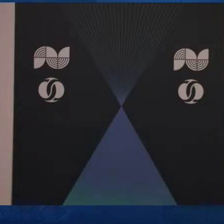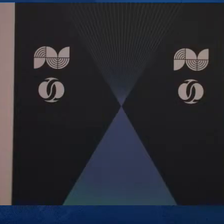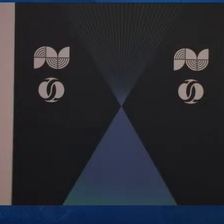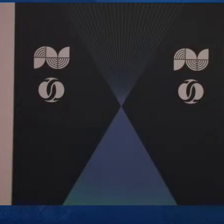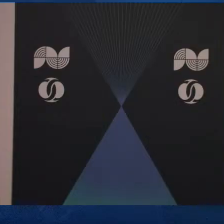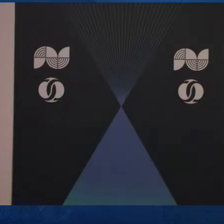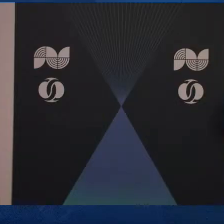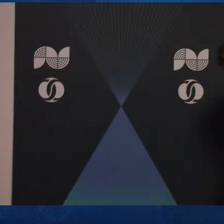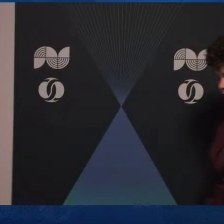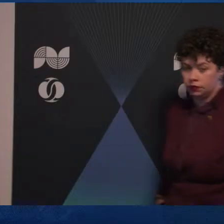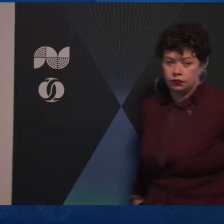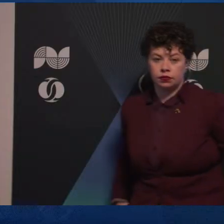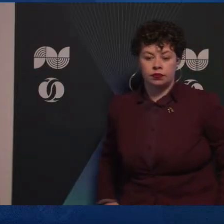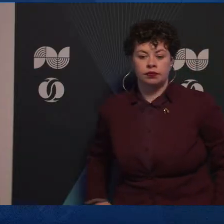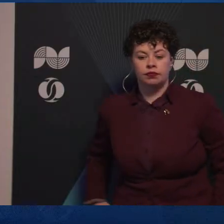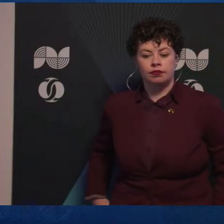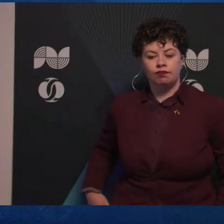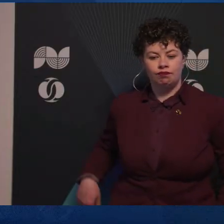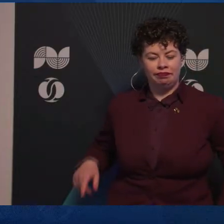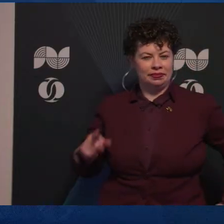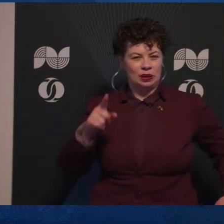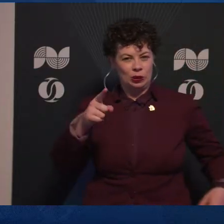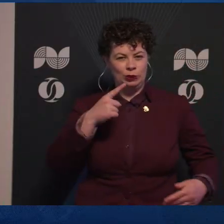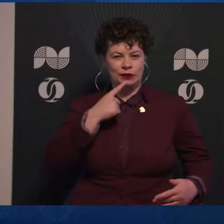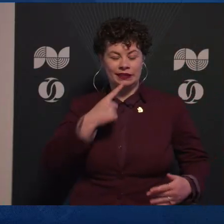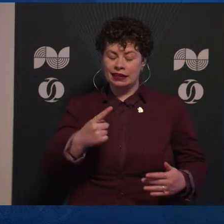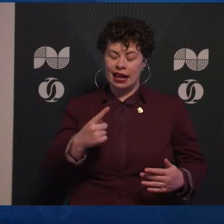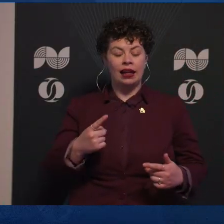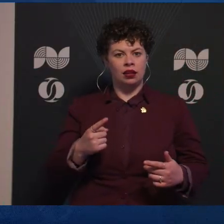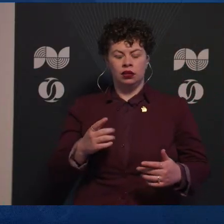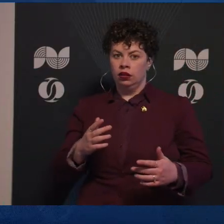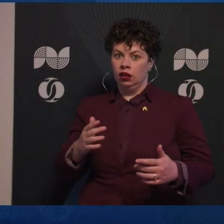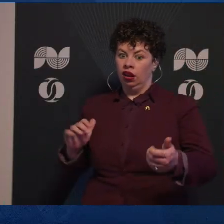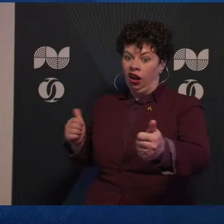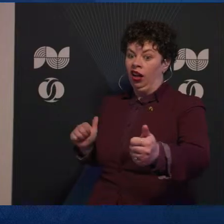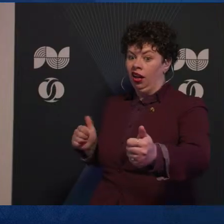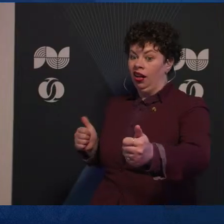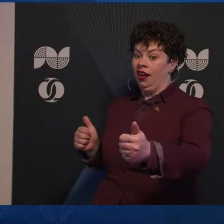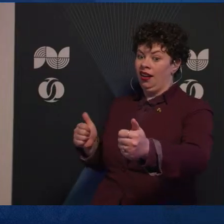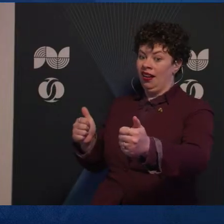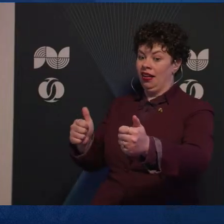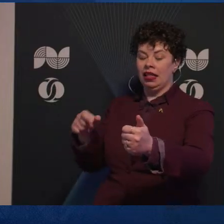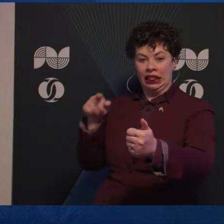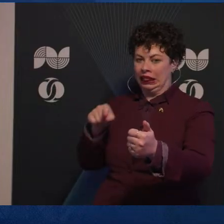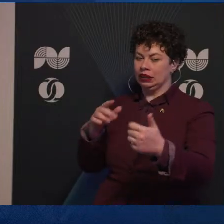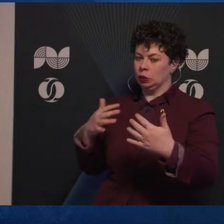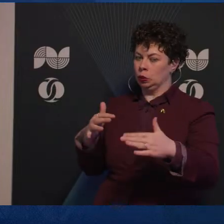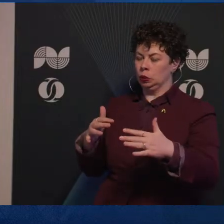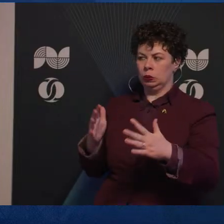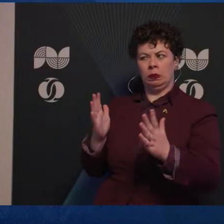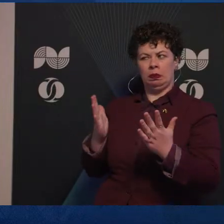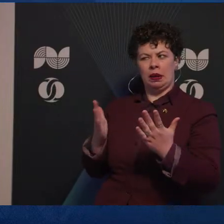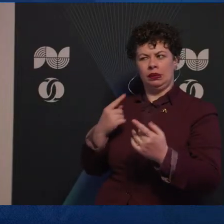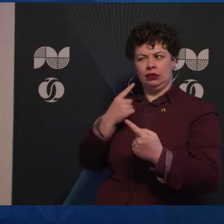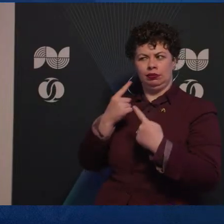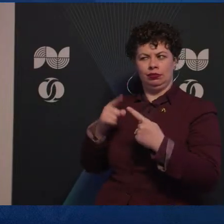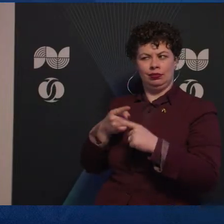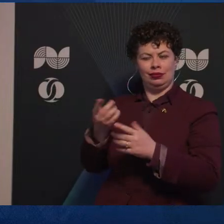excessive catch-up as a concept. I think actually that's an interesting one. Bernardo, as the private